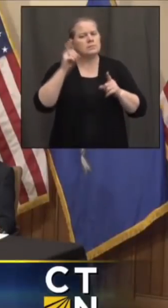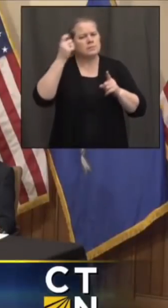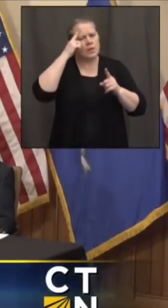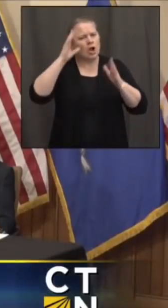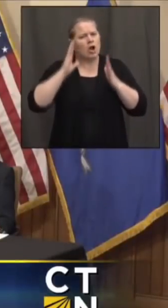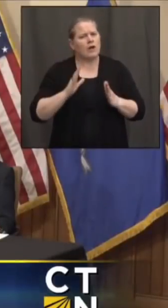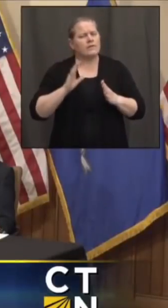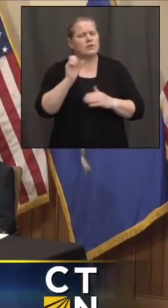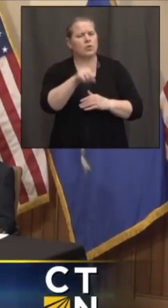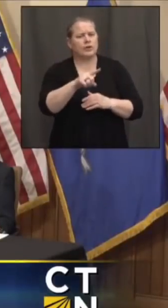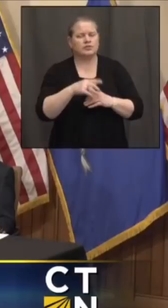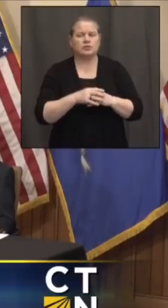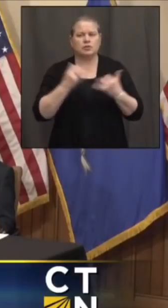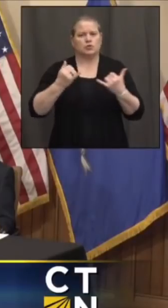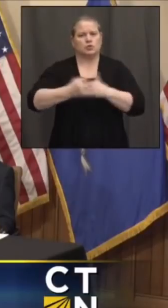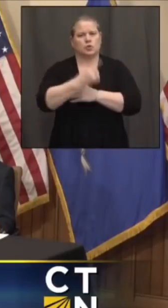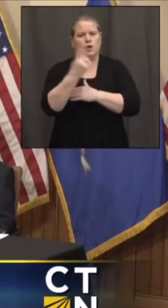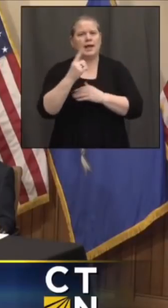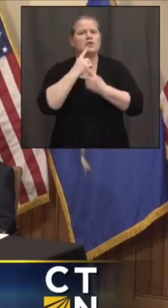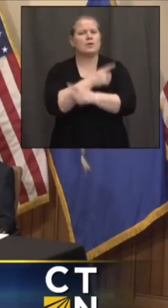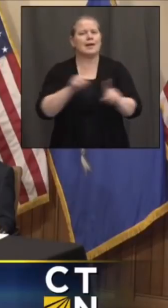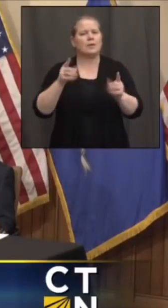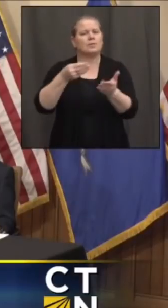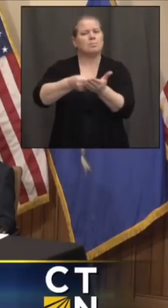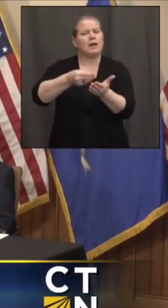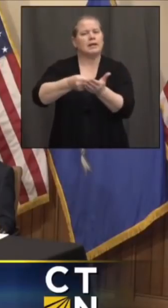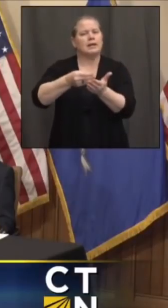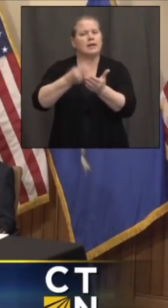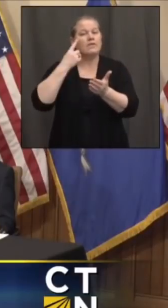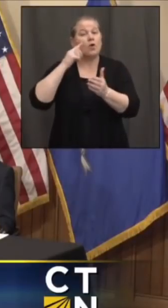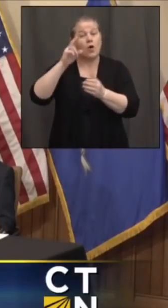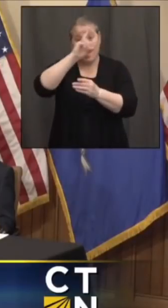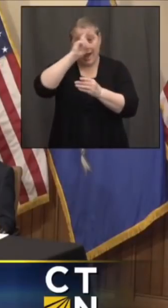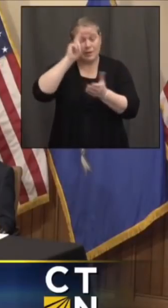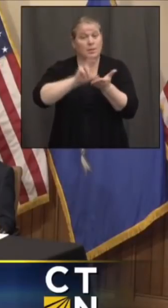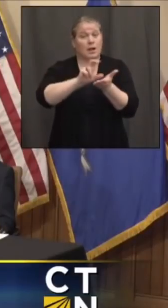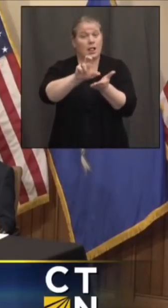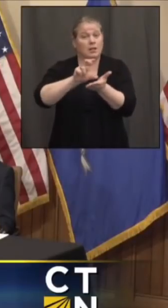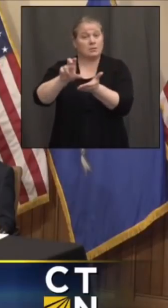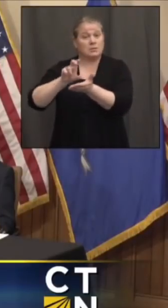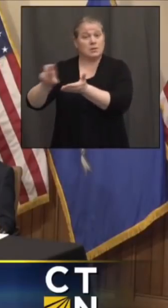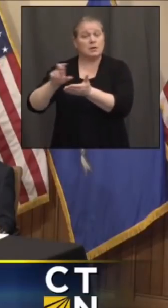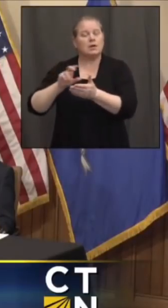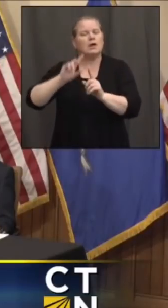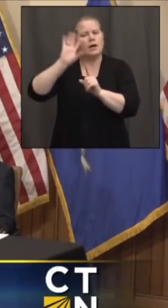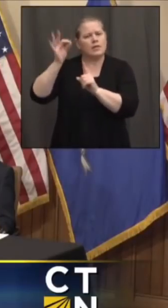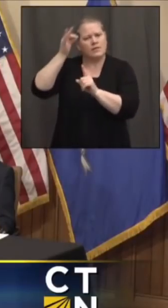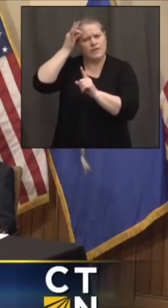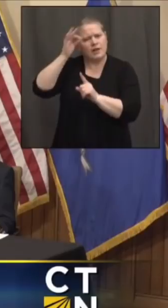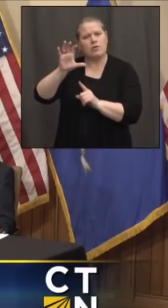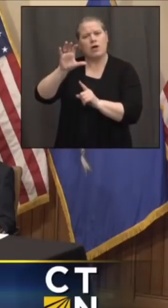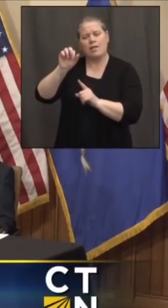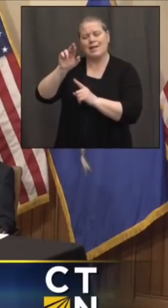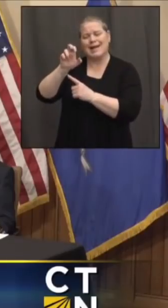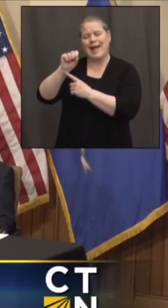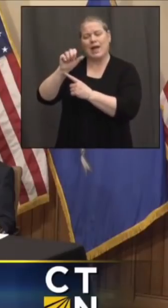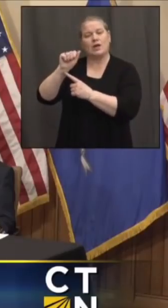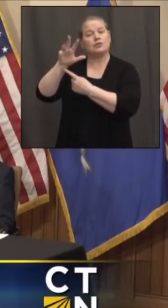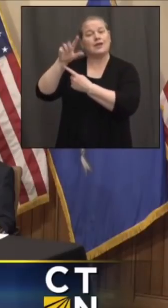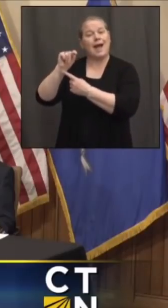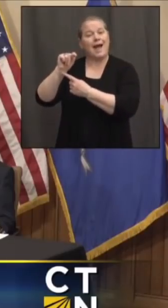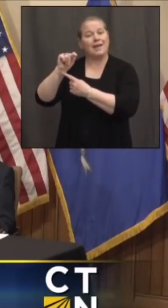money today for the hospitals. How much money does Connecticut still have in the Federal CARES Act? And if so, are there any plans